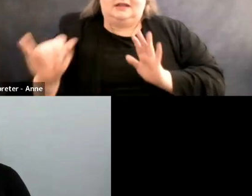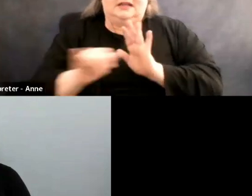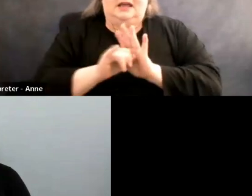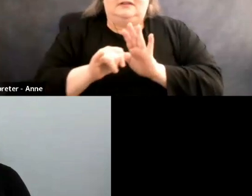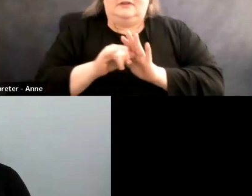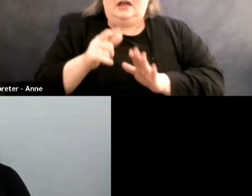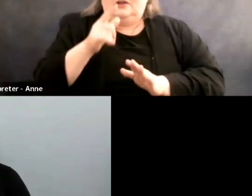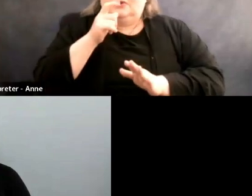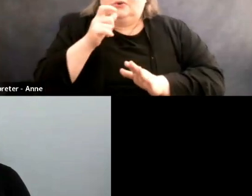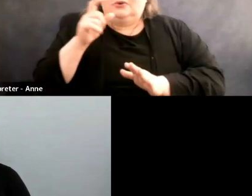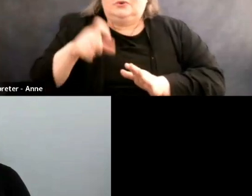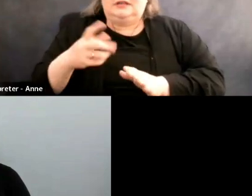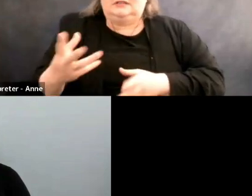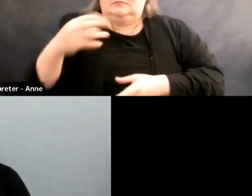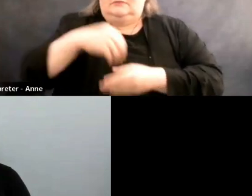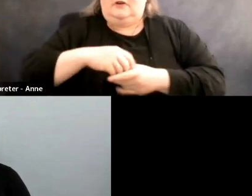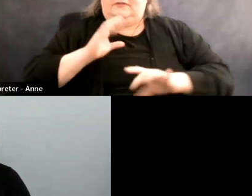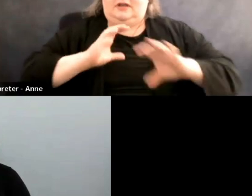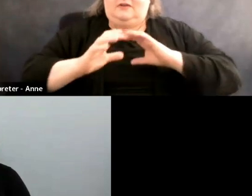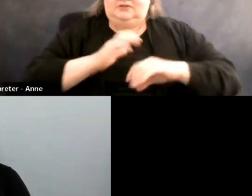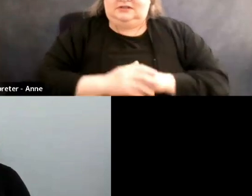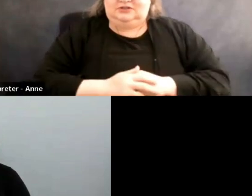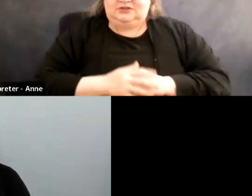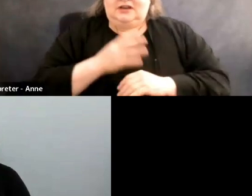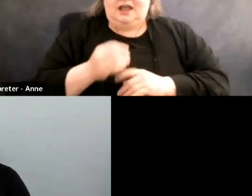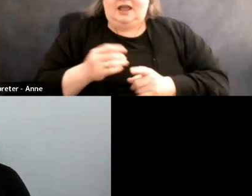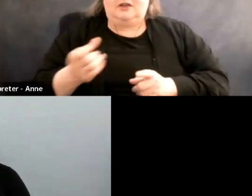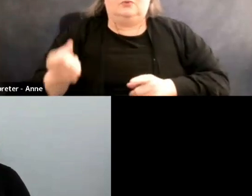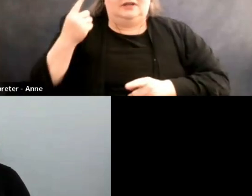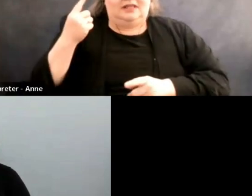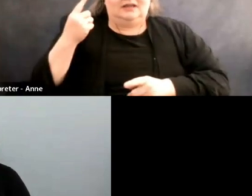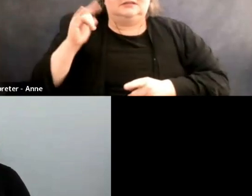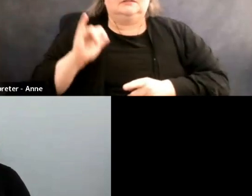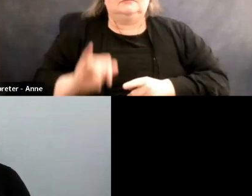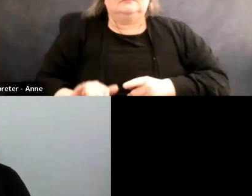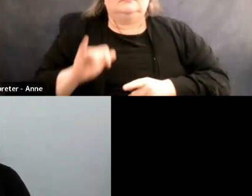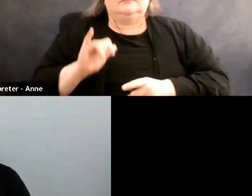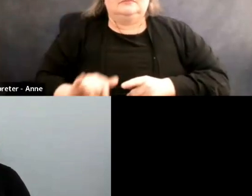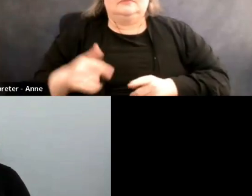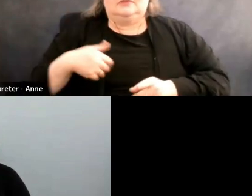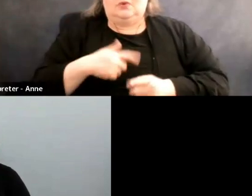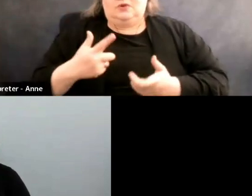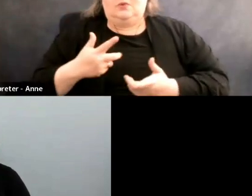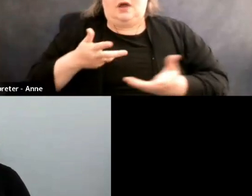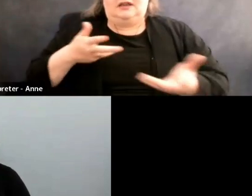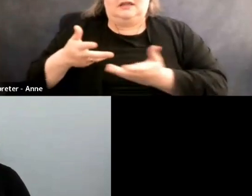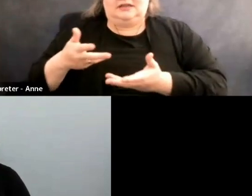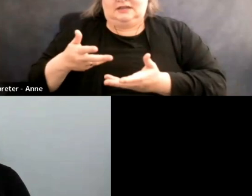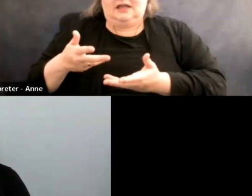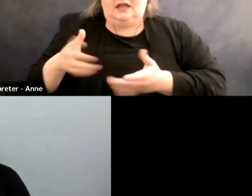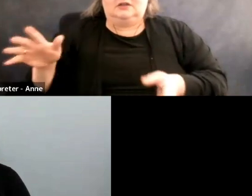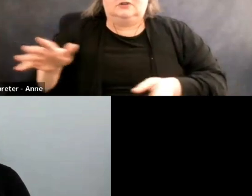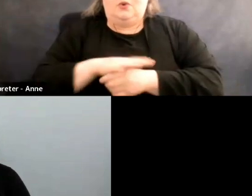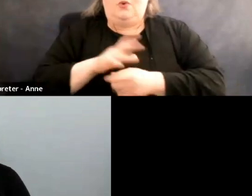who needs to be in the conversation and realizing that we want to engage the whole family and who